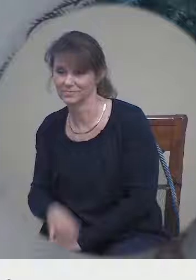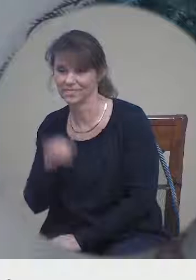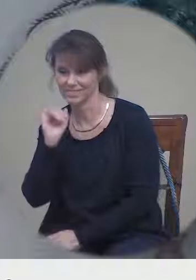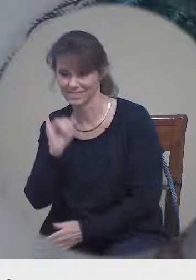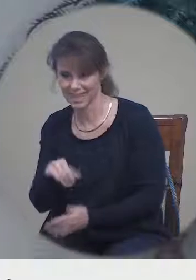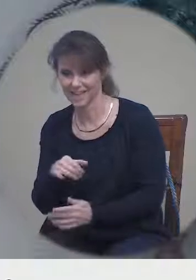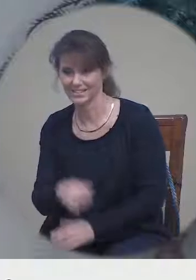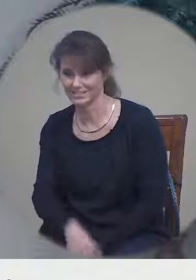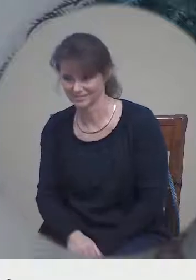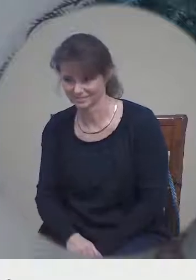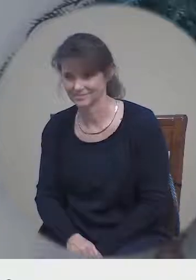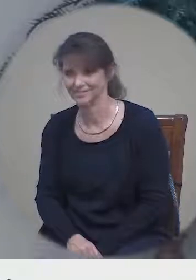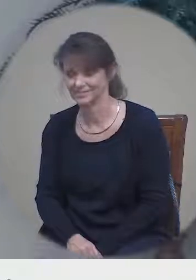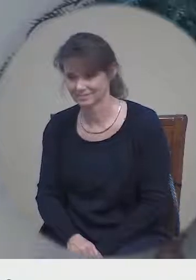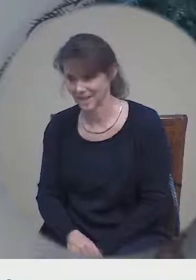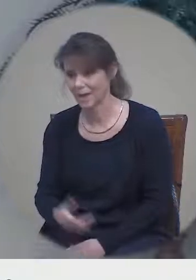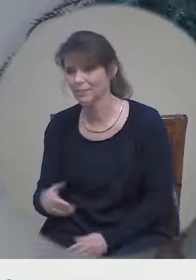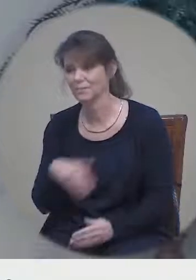to, porneo,